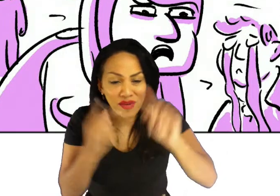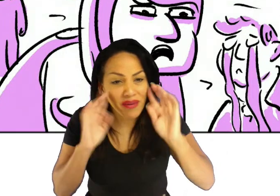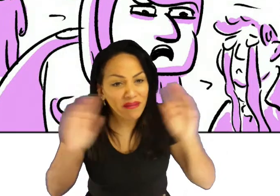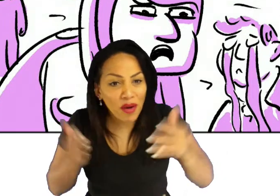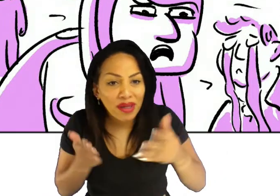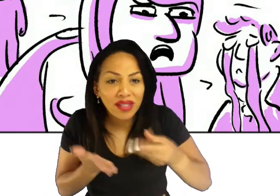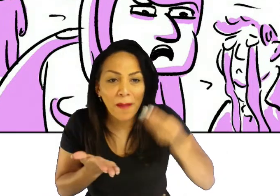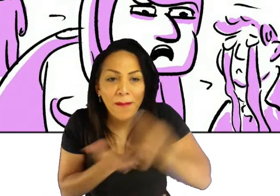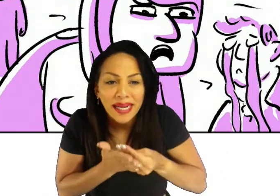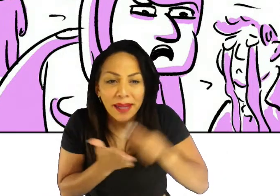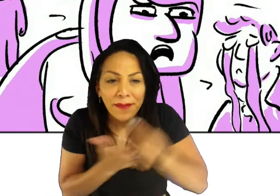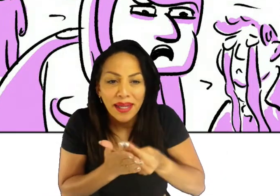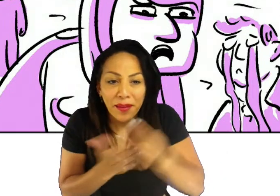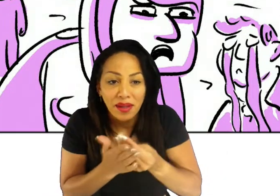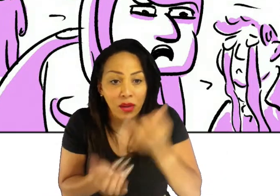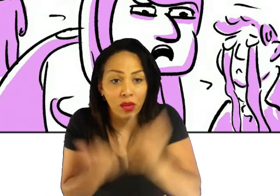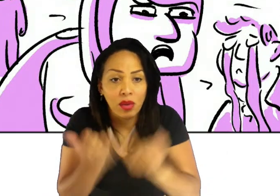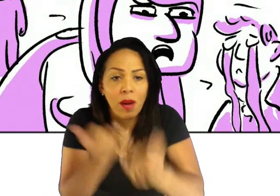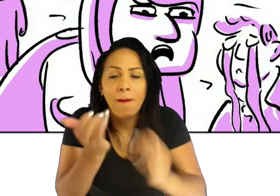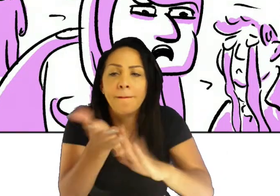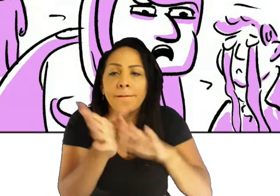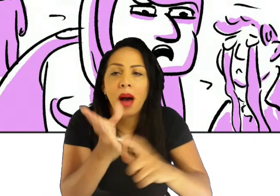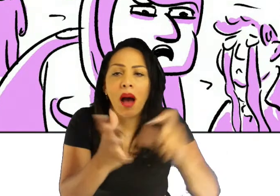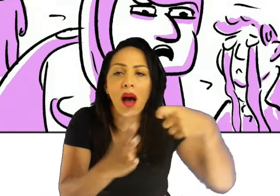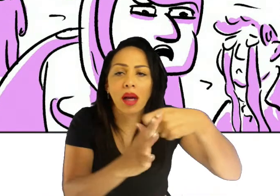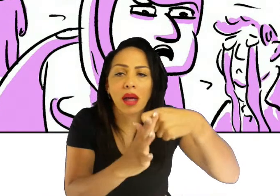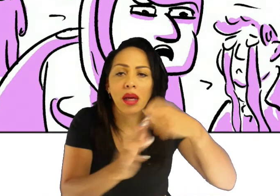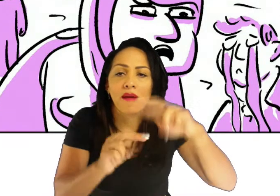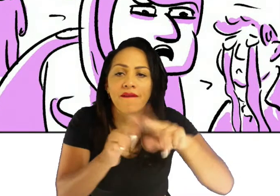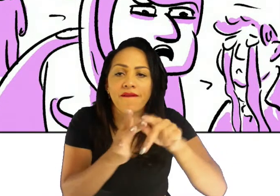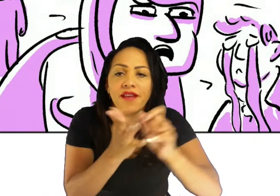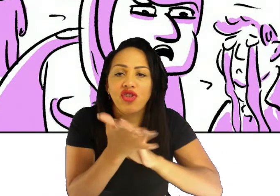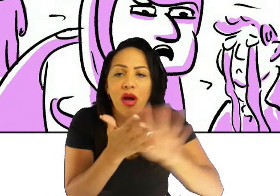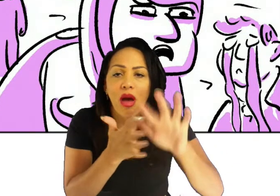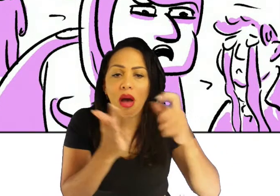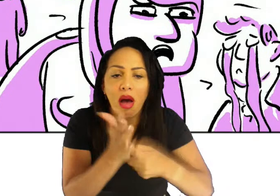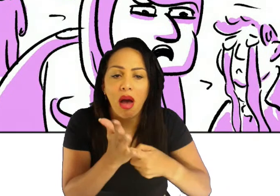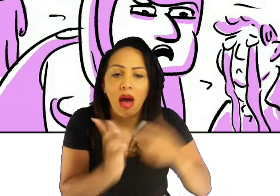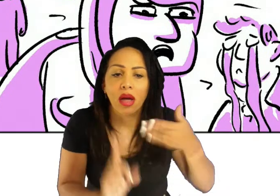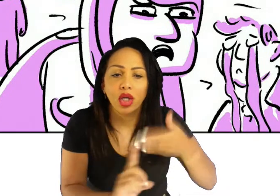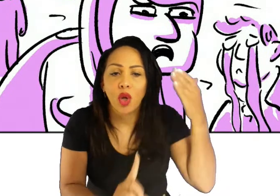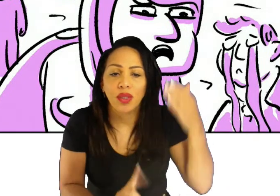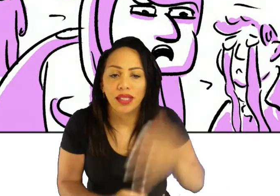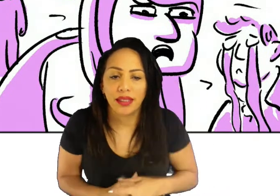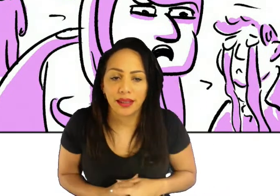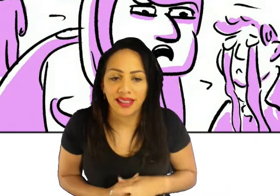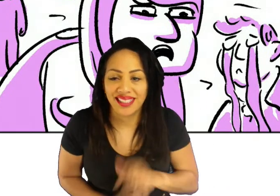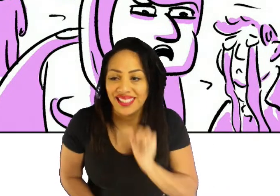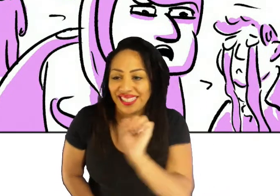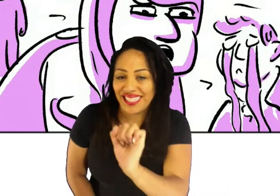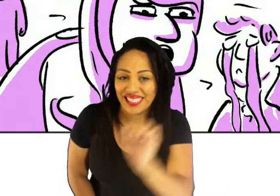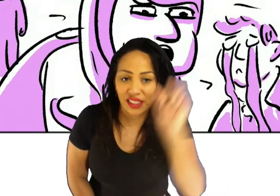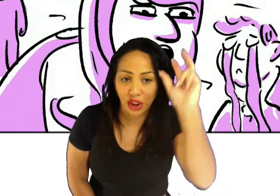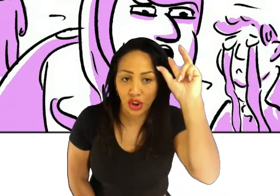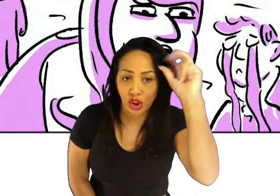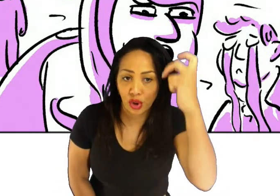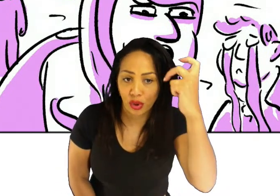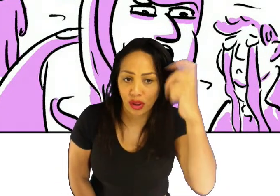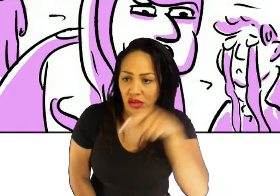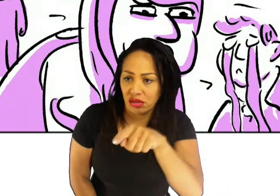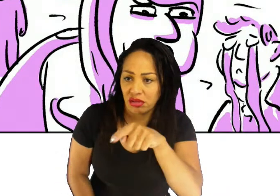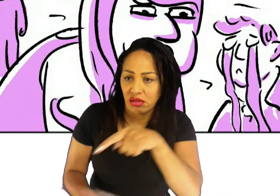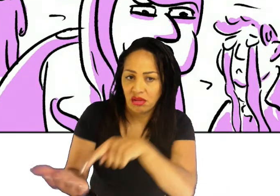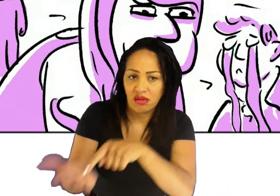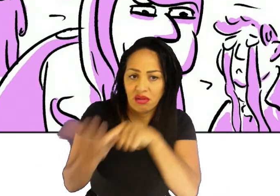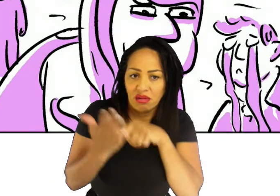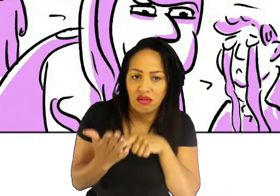Mark Fisher notes in Capitalist Realism that his students commonly exhibited depressive hedonia,